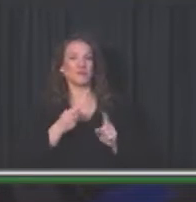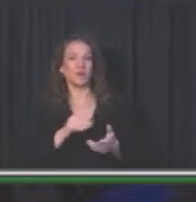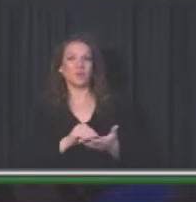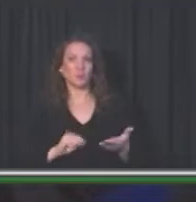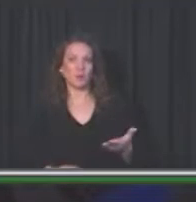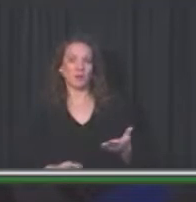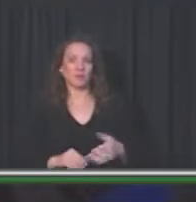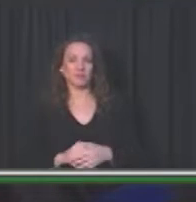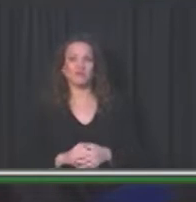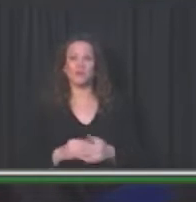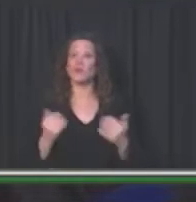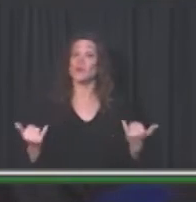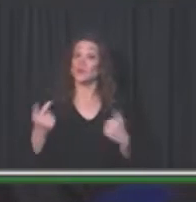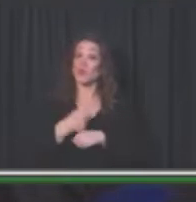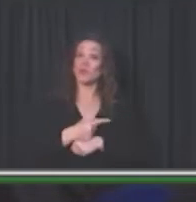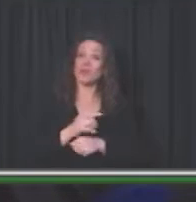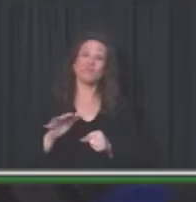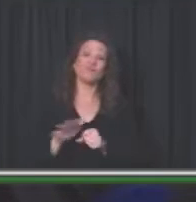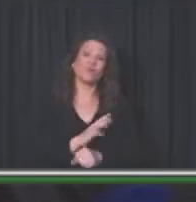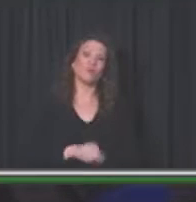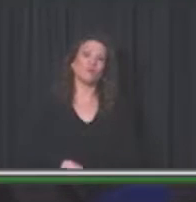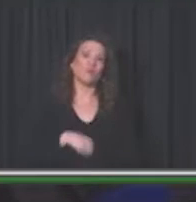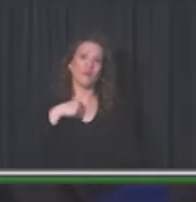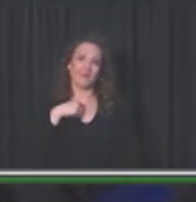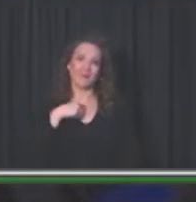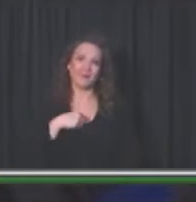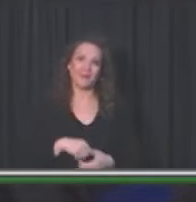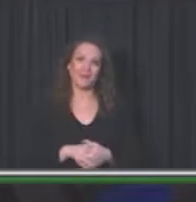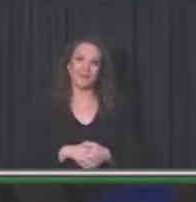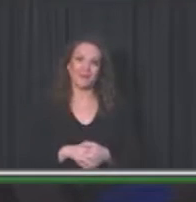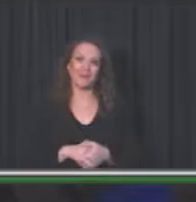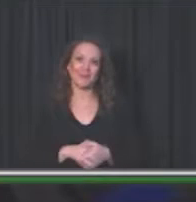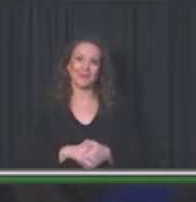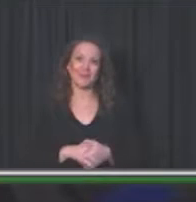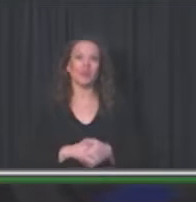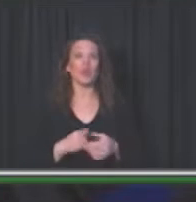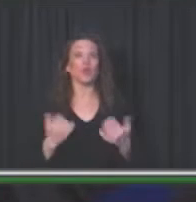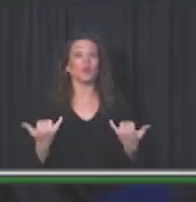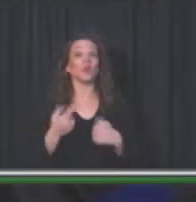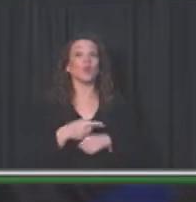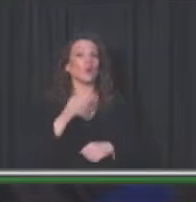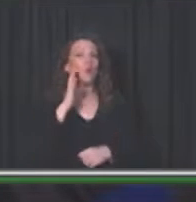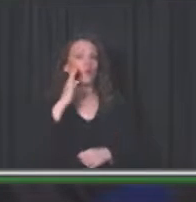Today is a proud day, a day that we will always remember.